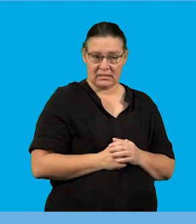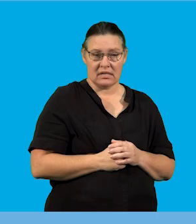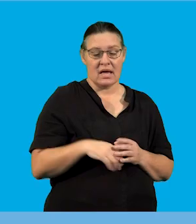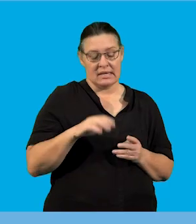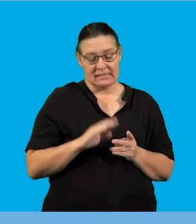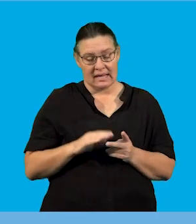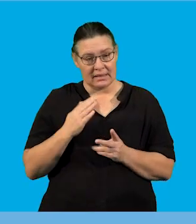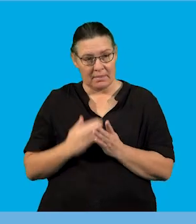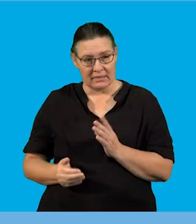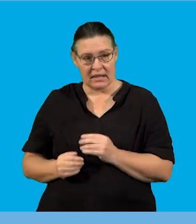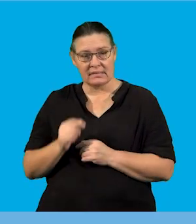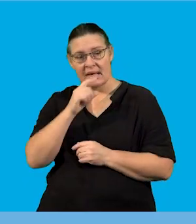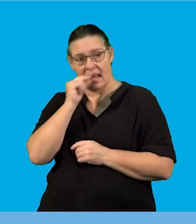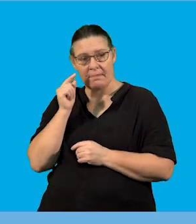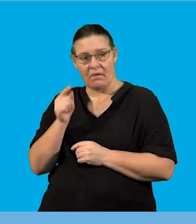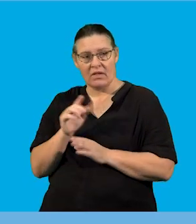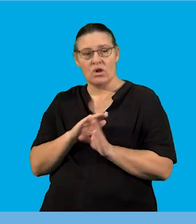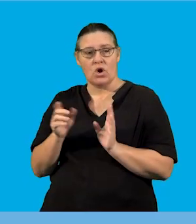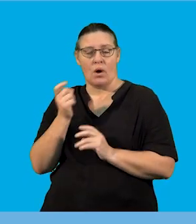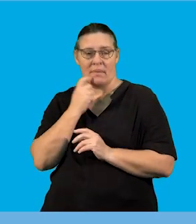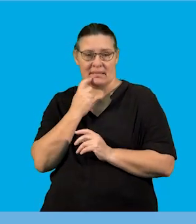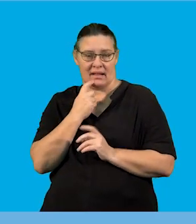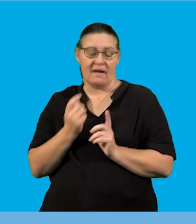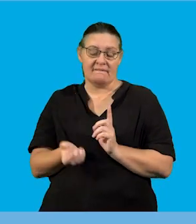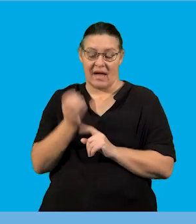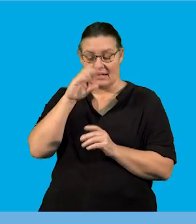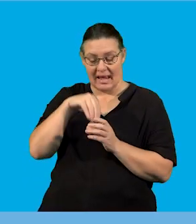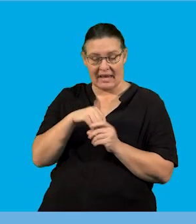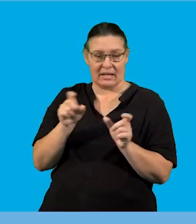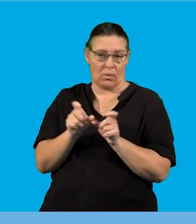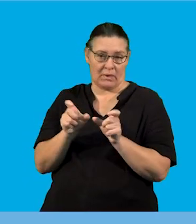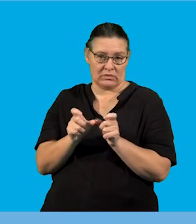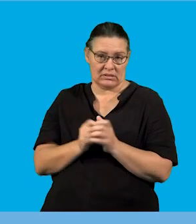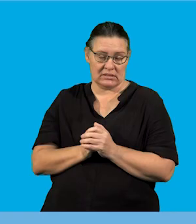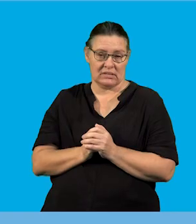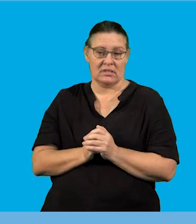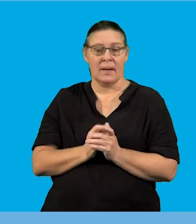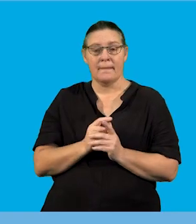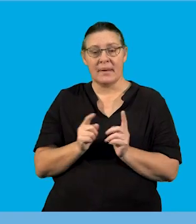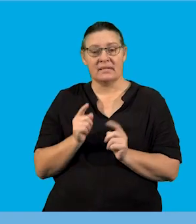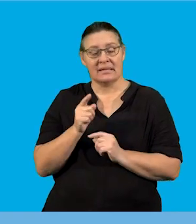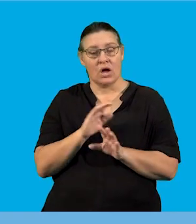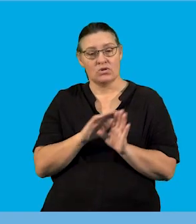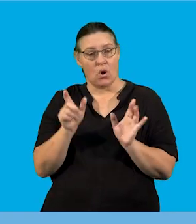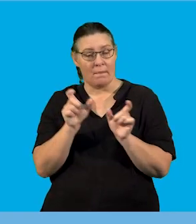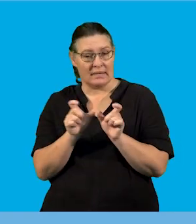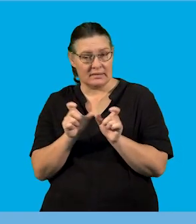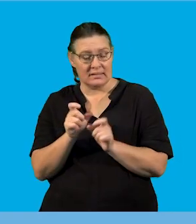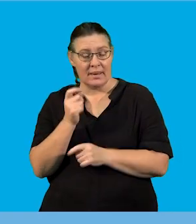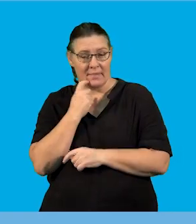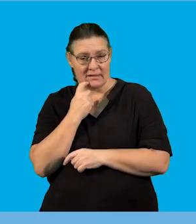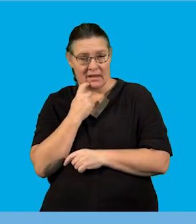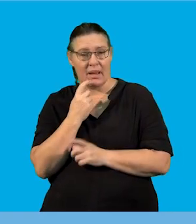the first part. And then the second part, it is the name of the nonmetal found in that particular compound. However,